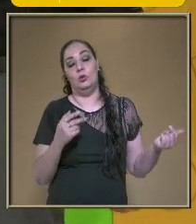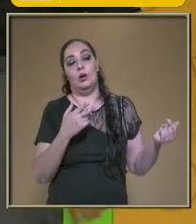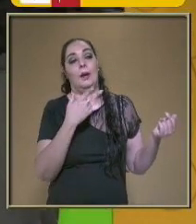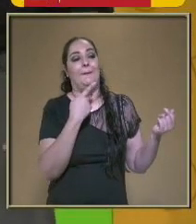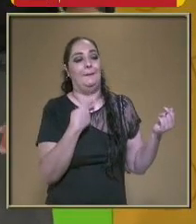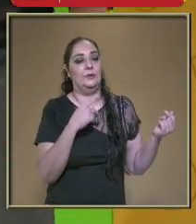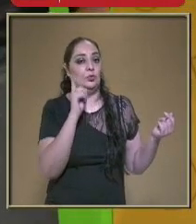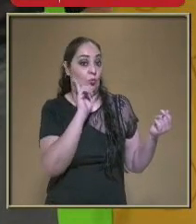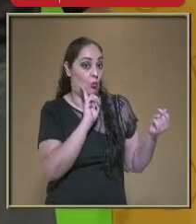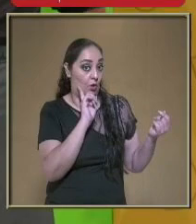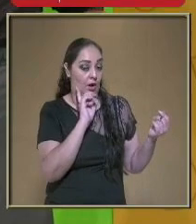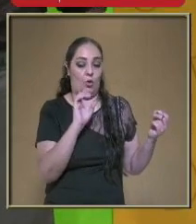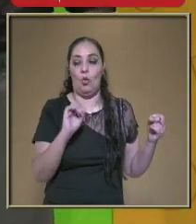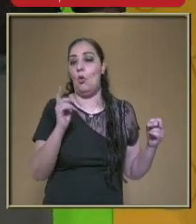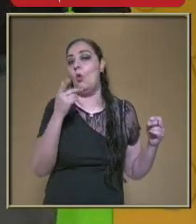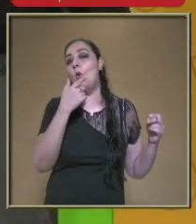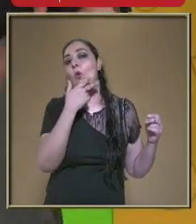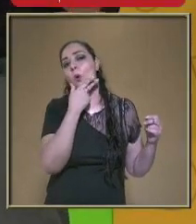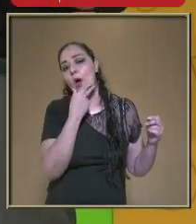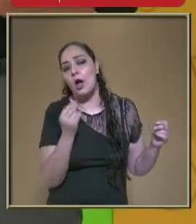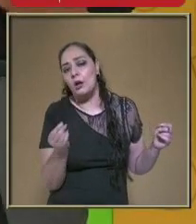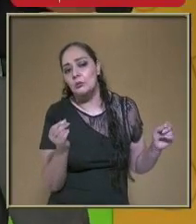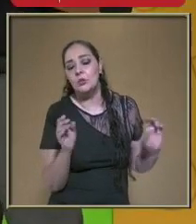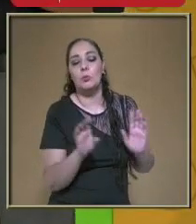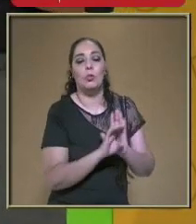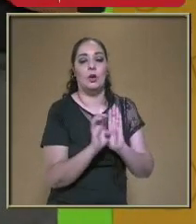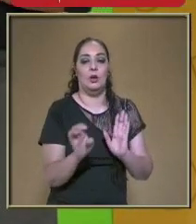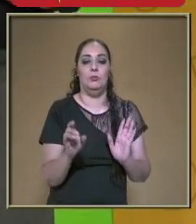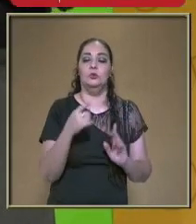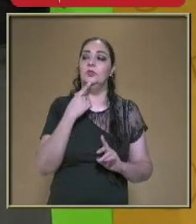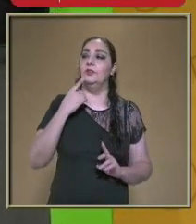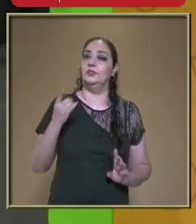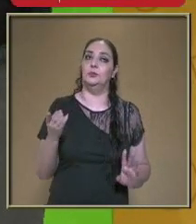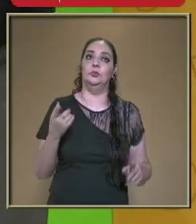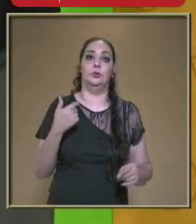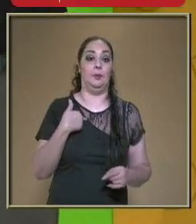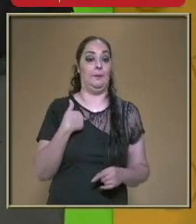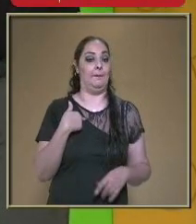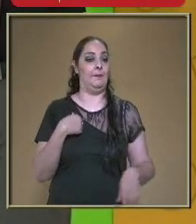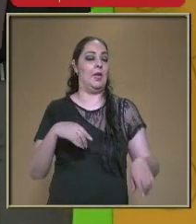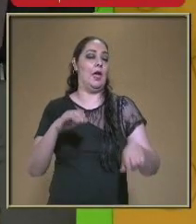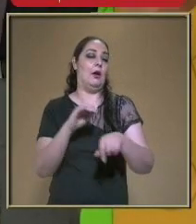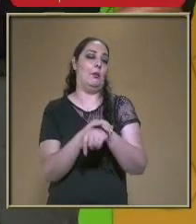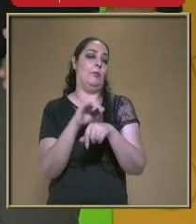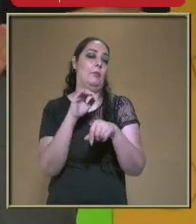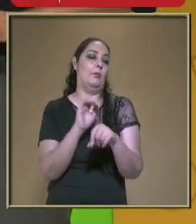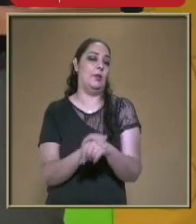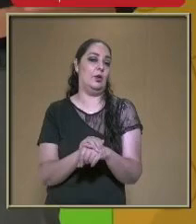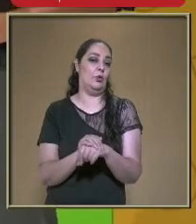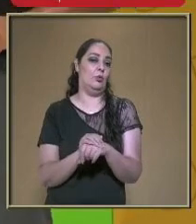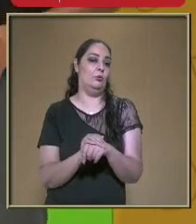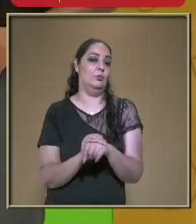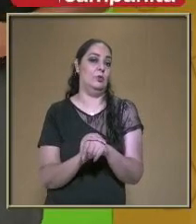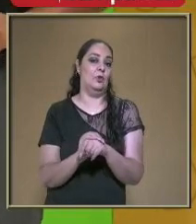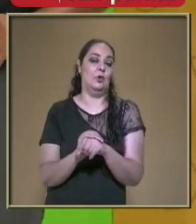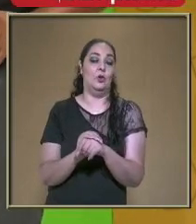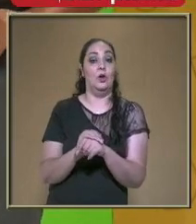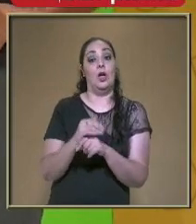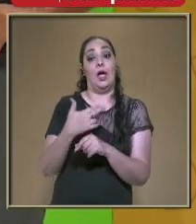or for an extra girl, okay? For example, if we mention, my friend has